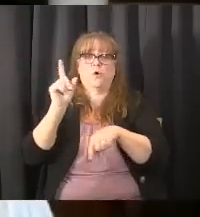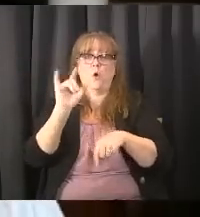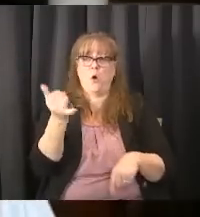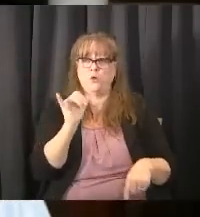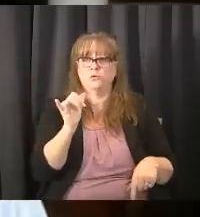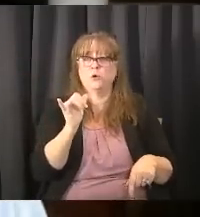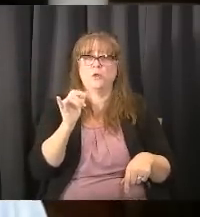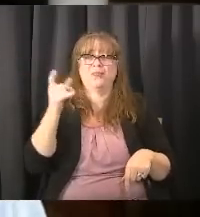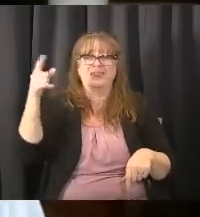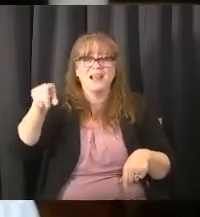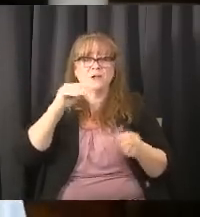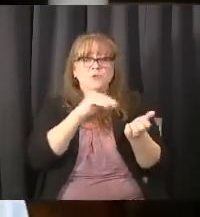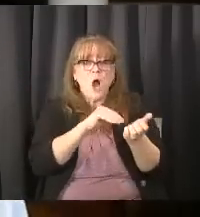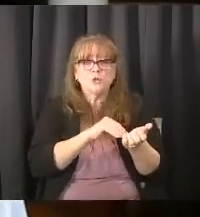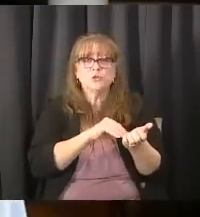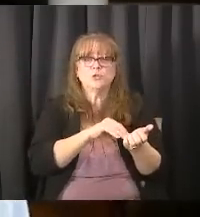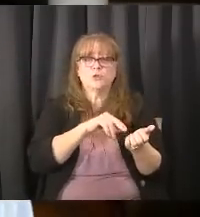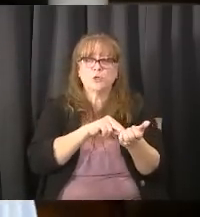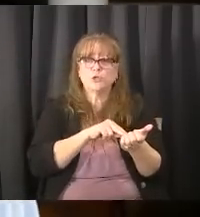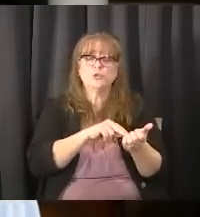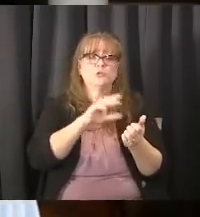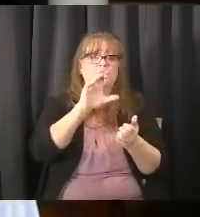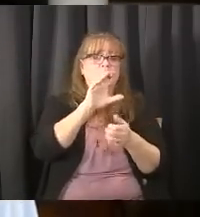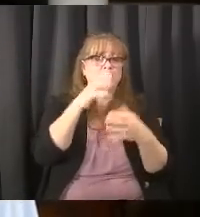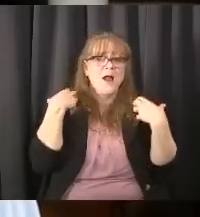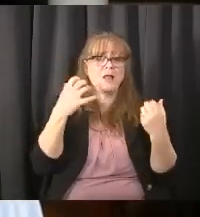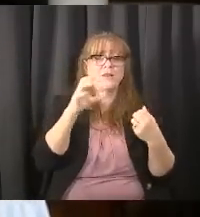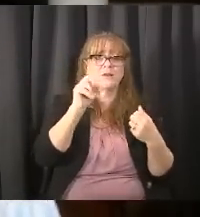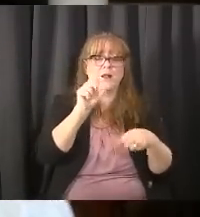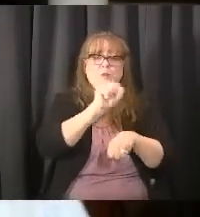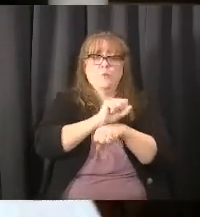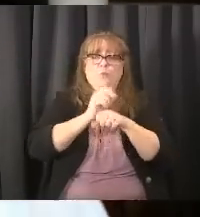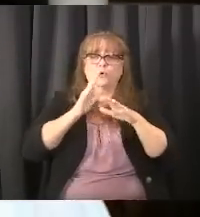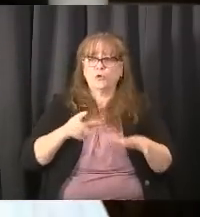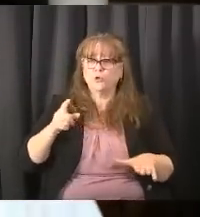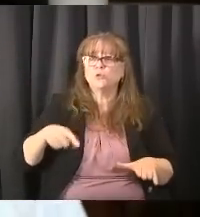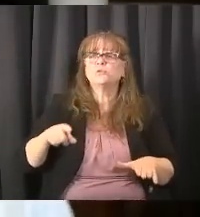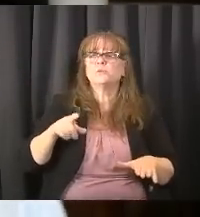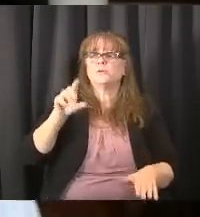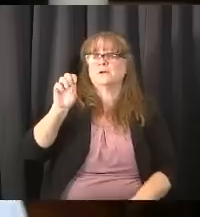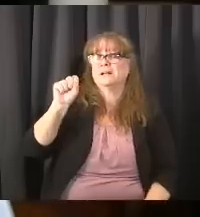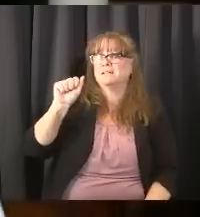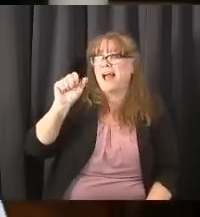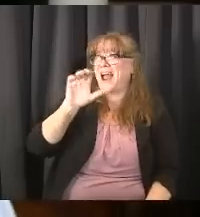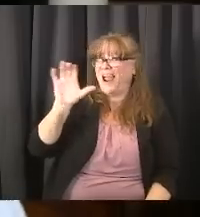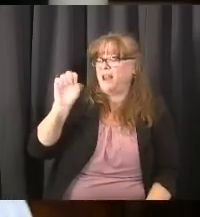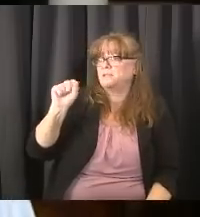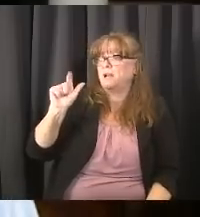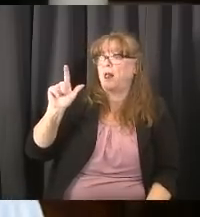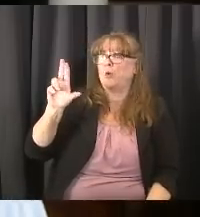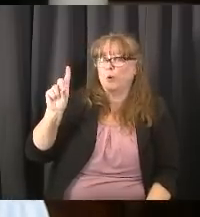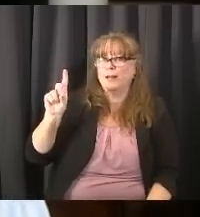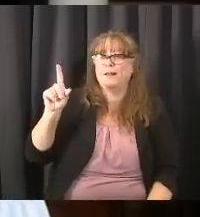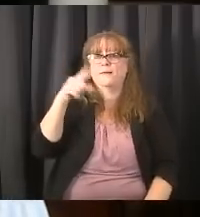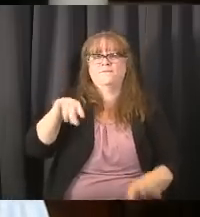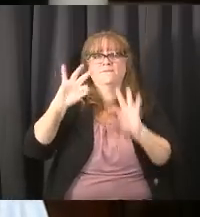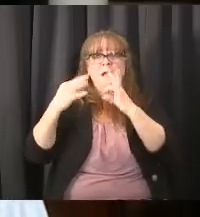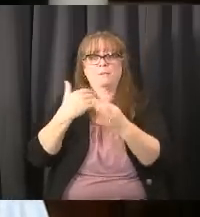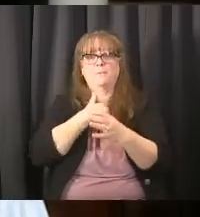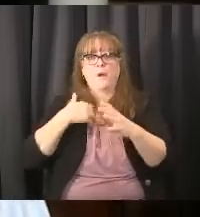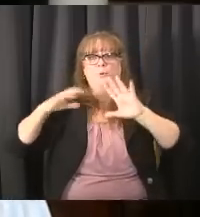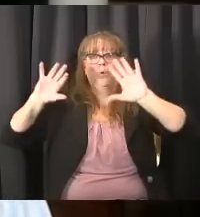state, and specifically the Salud family health members, staff members, through their stepping up, their outstanding effort